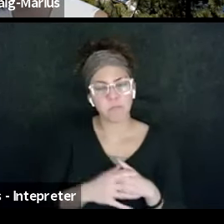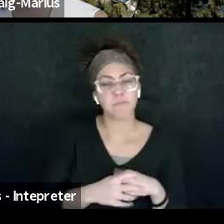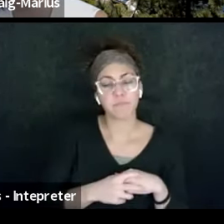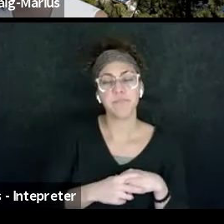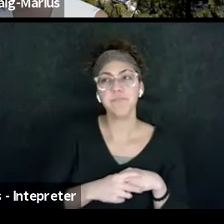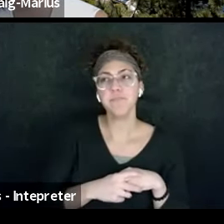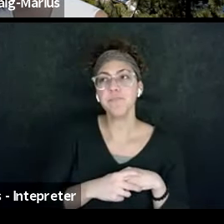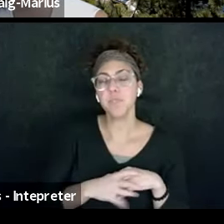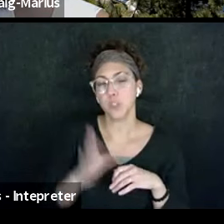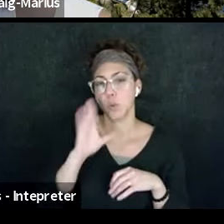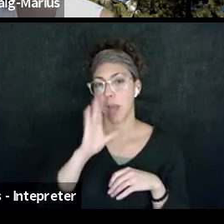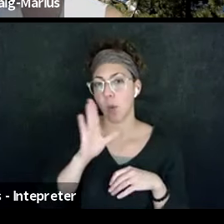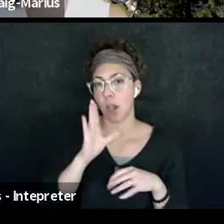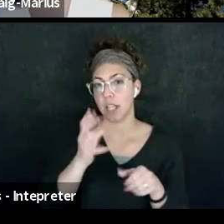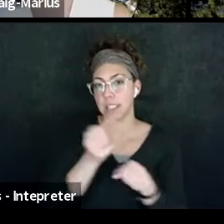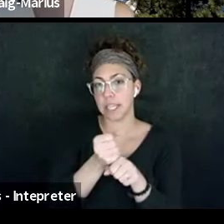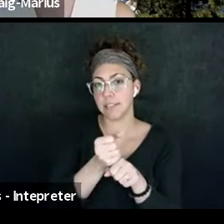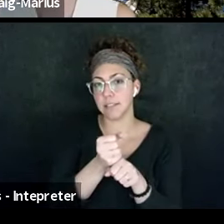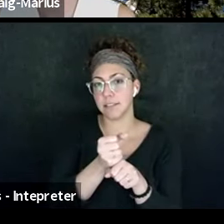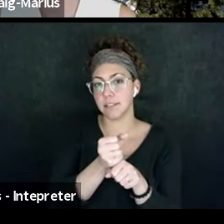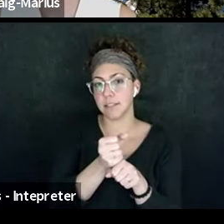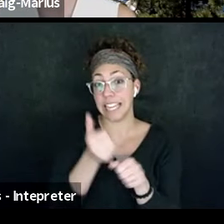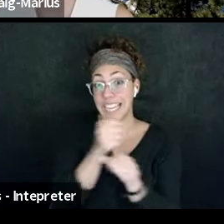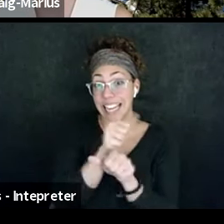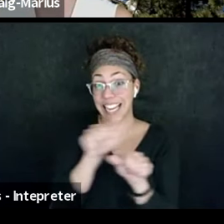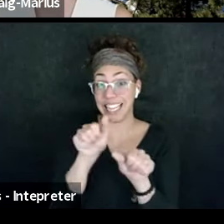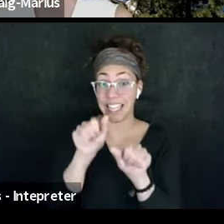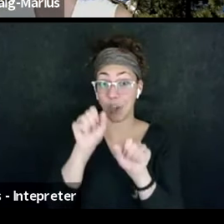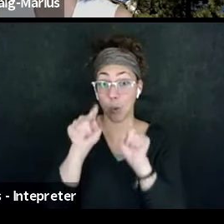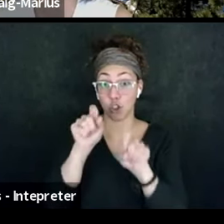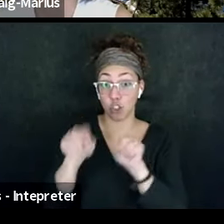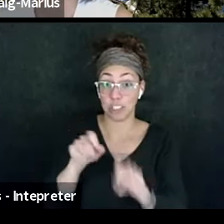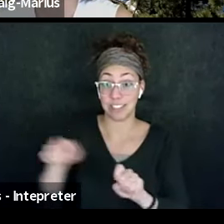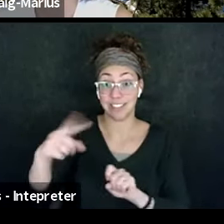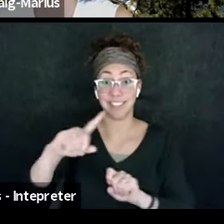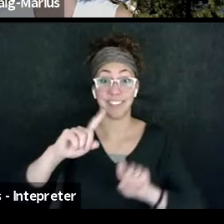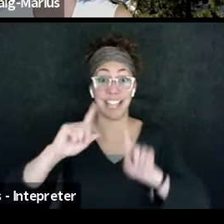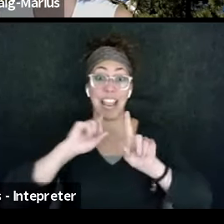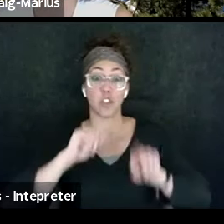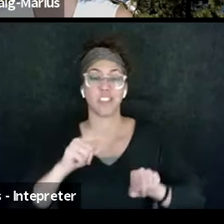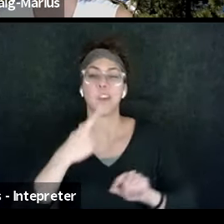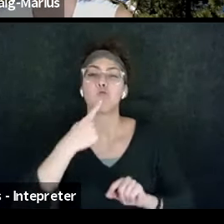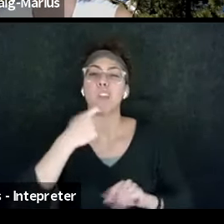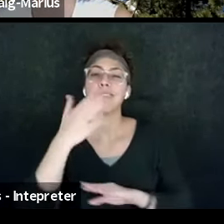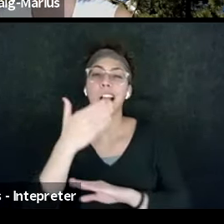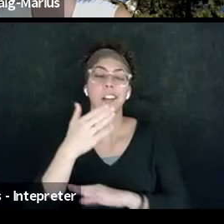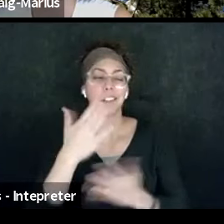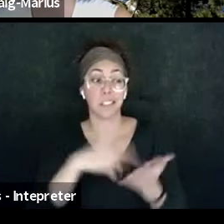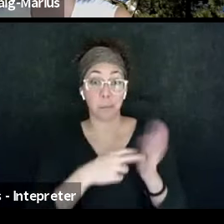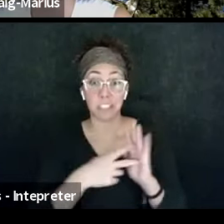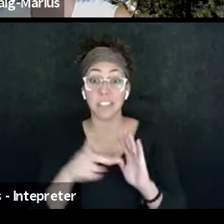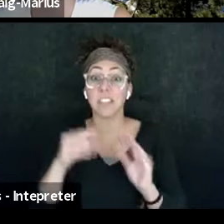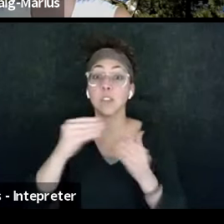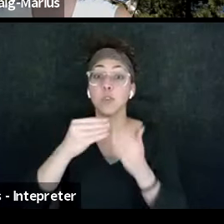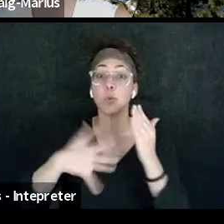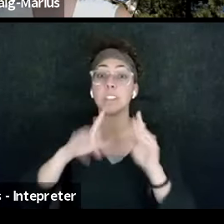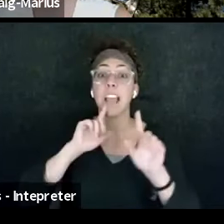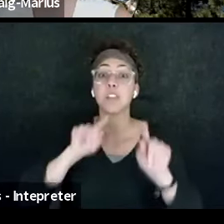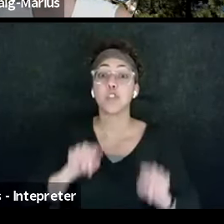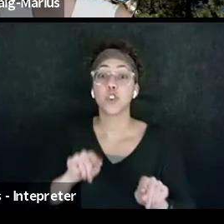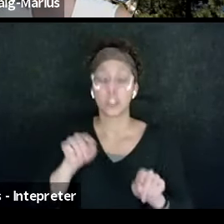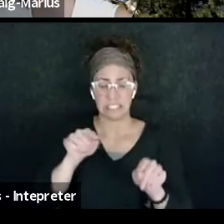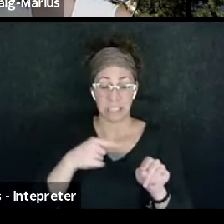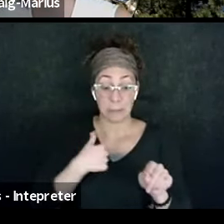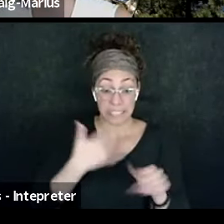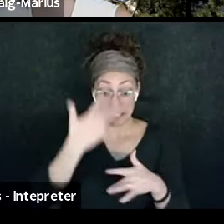I will be getting all of those student questionnaires that have those red flags. Thank you. I think the other